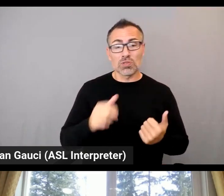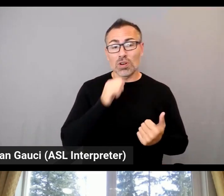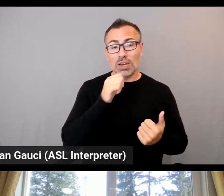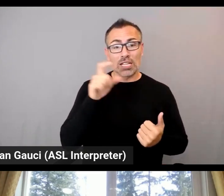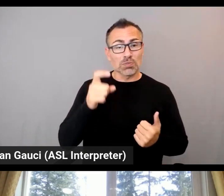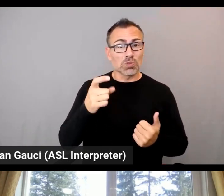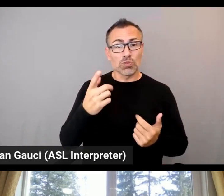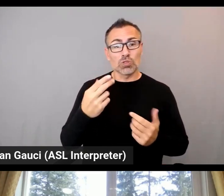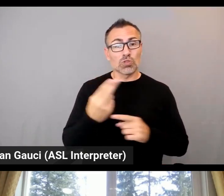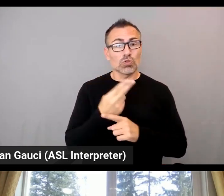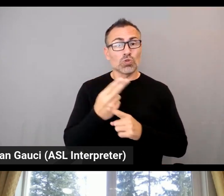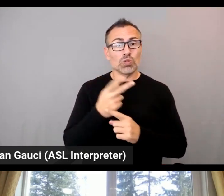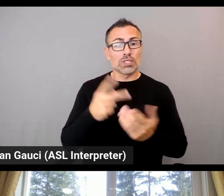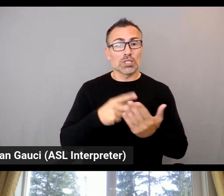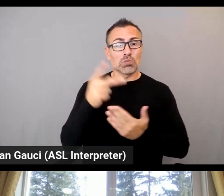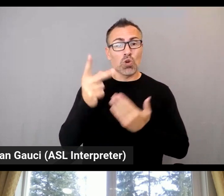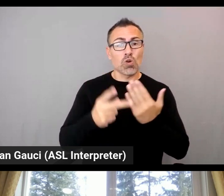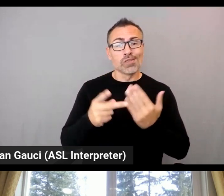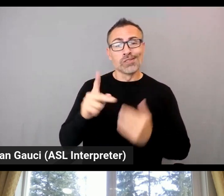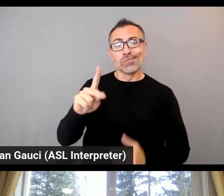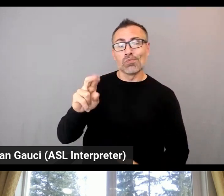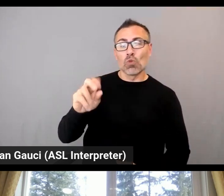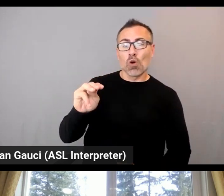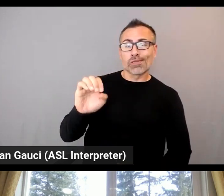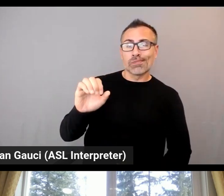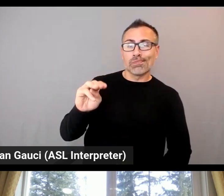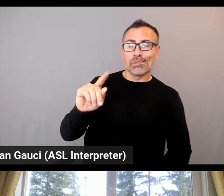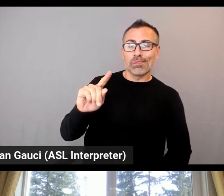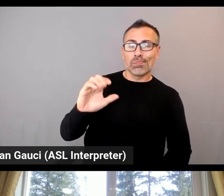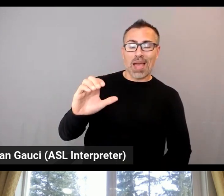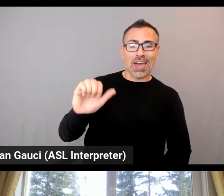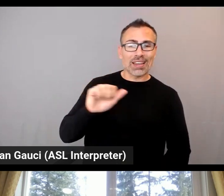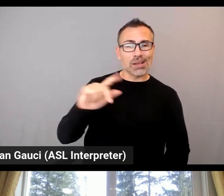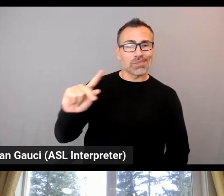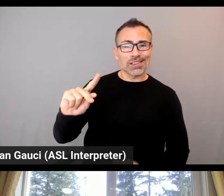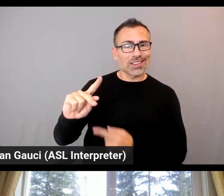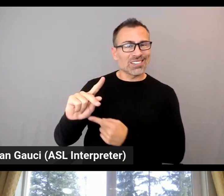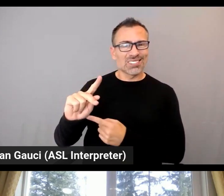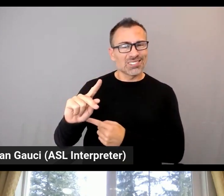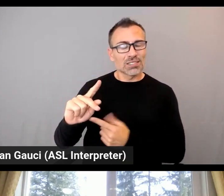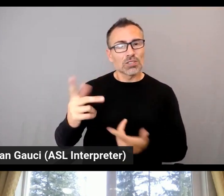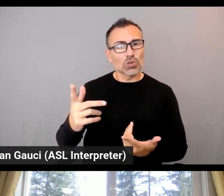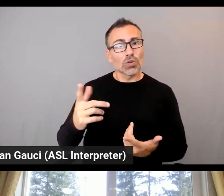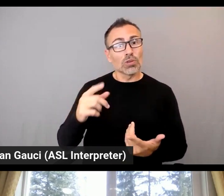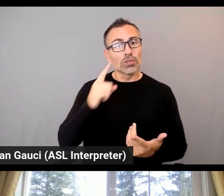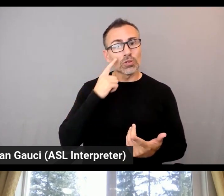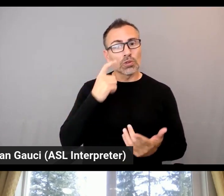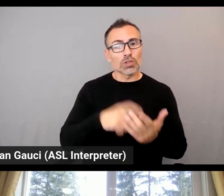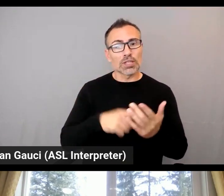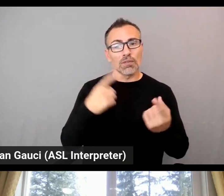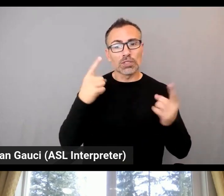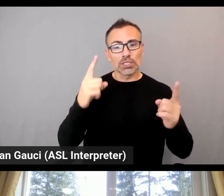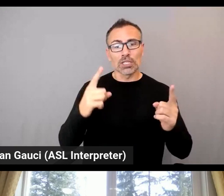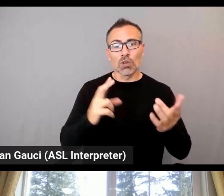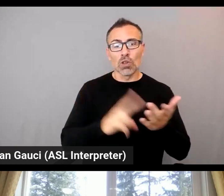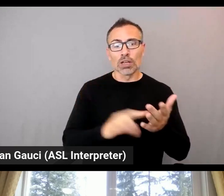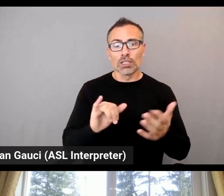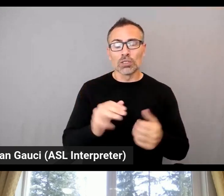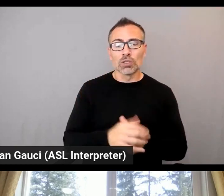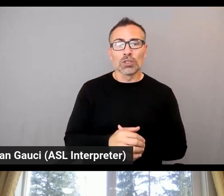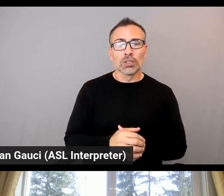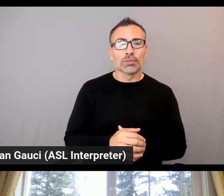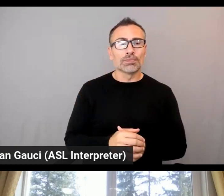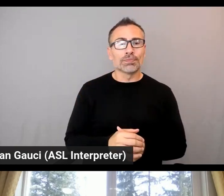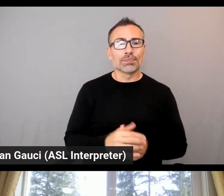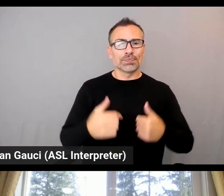accessible applications. So these are kind of the situations we've seen for a successful login. Okay. We also have Jeff, I'm going to go ahead and pause you there. So